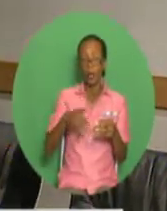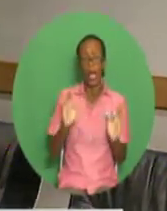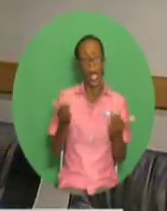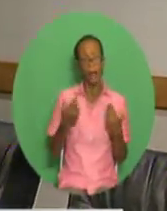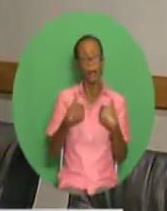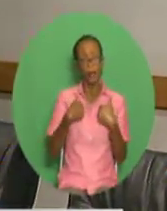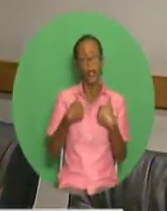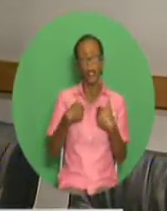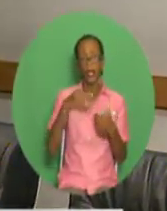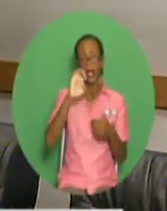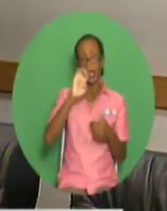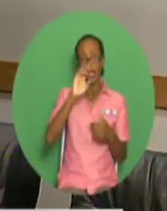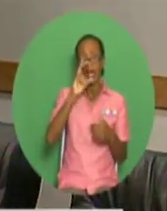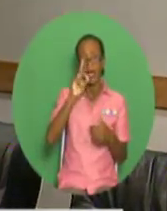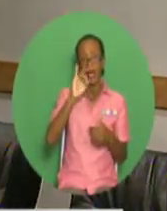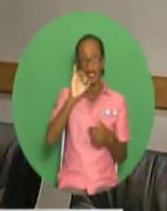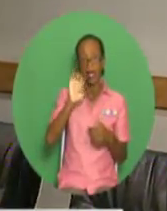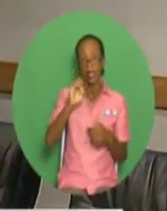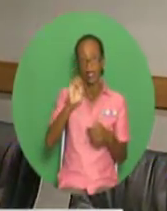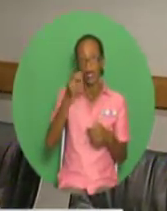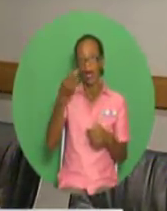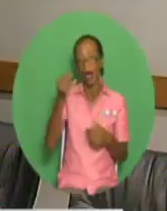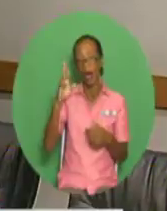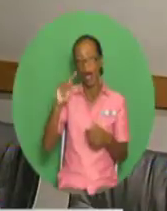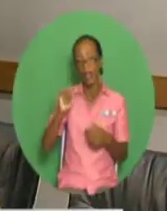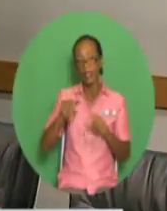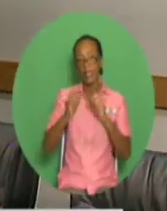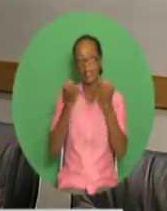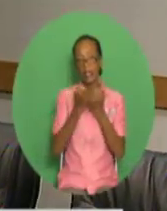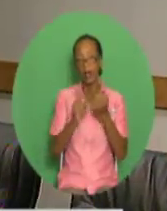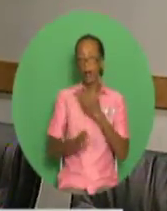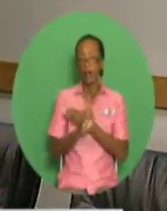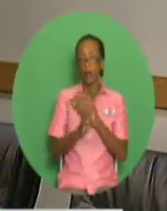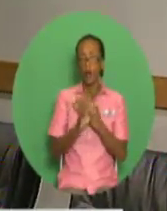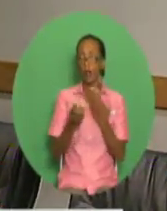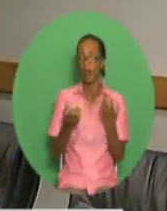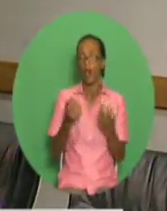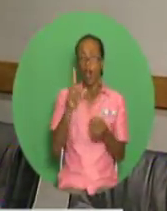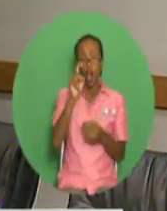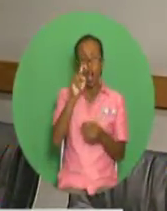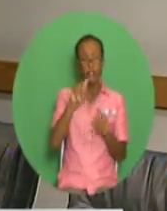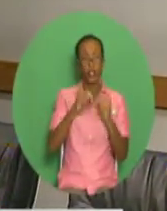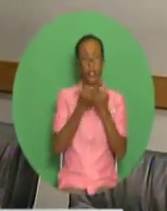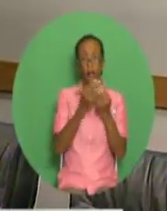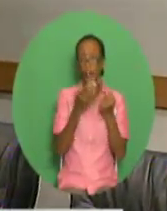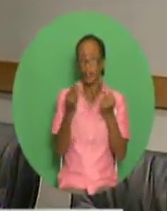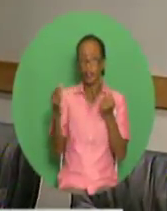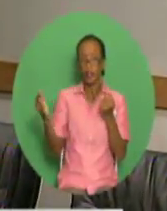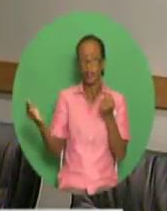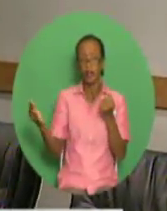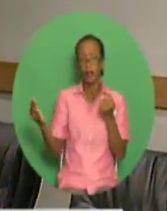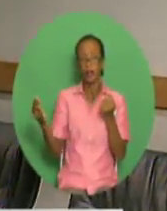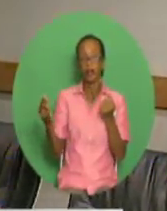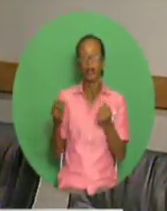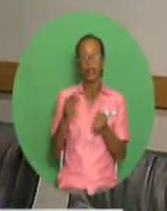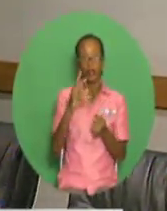imagine, Eddie Hart League has been around for how many years? As much as 100 teams. And in 2014, 2015, 2013,